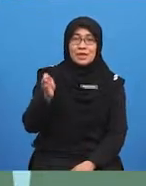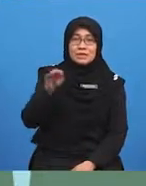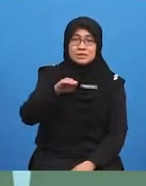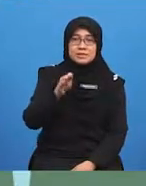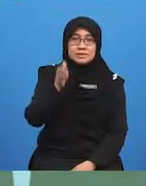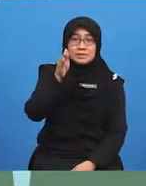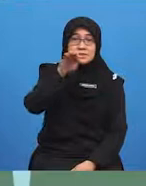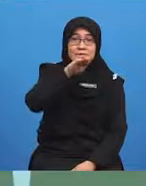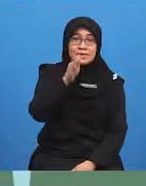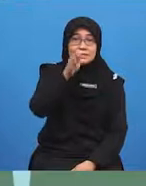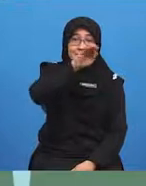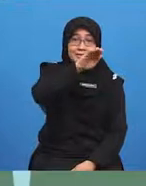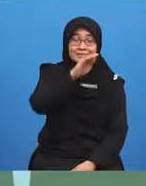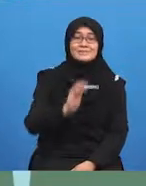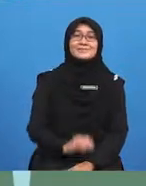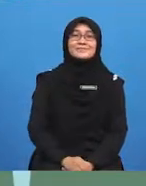Stairs.